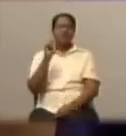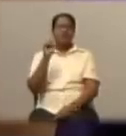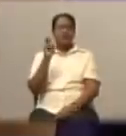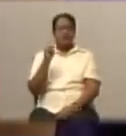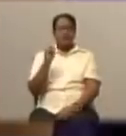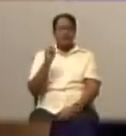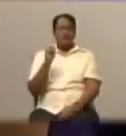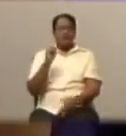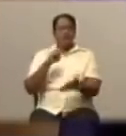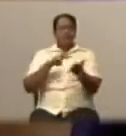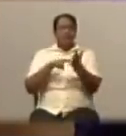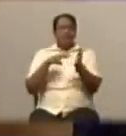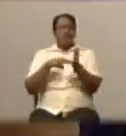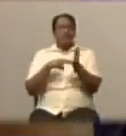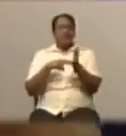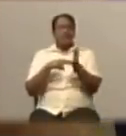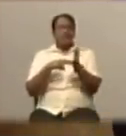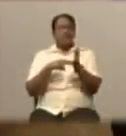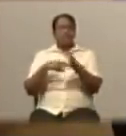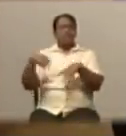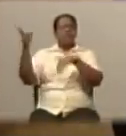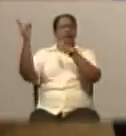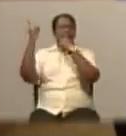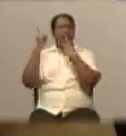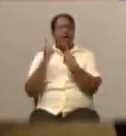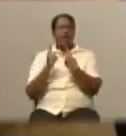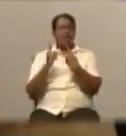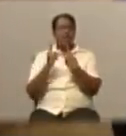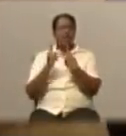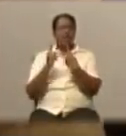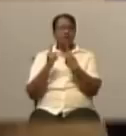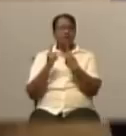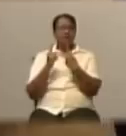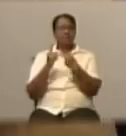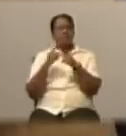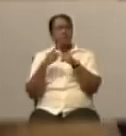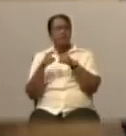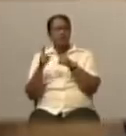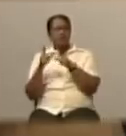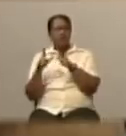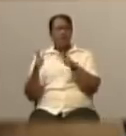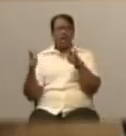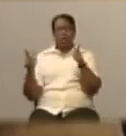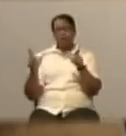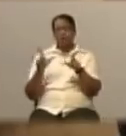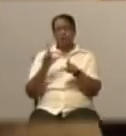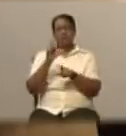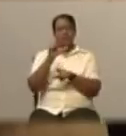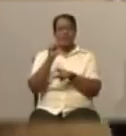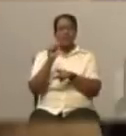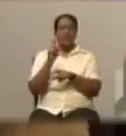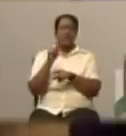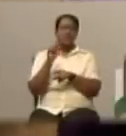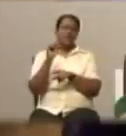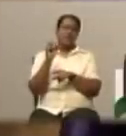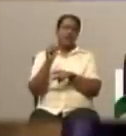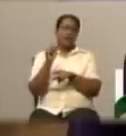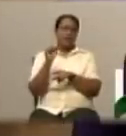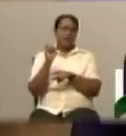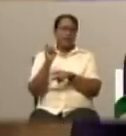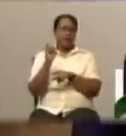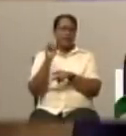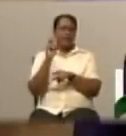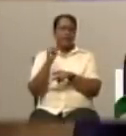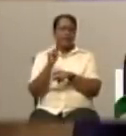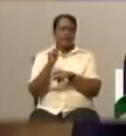adveniat. In English we say Advent, which means something is happening,